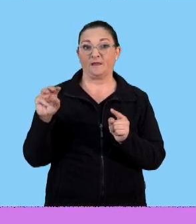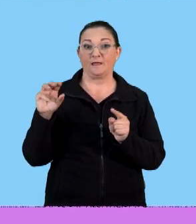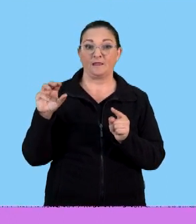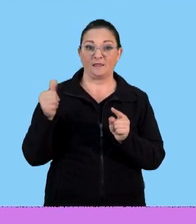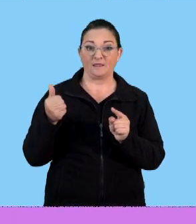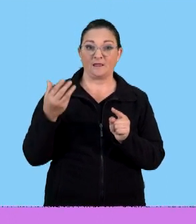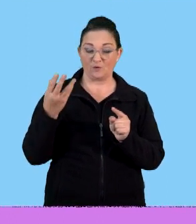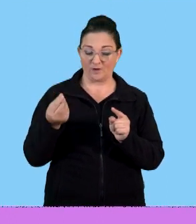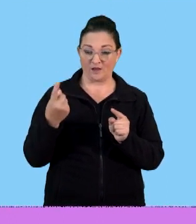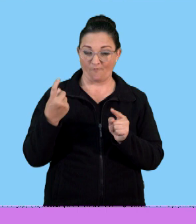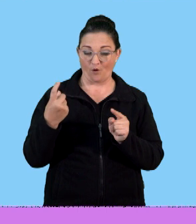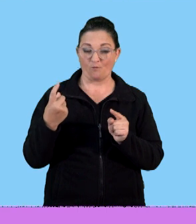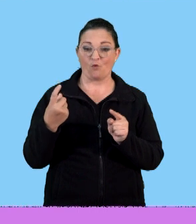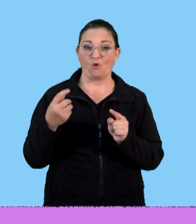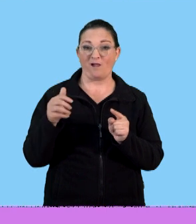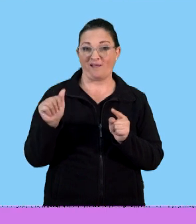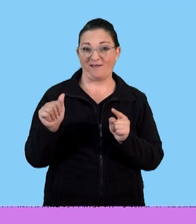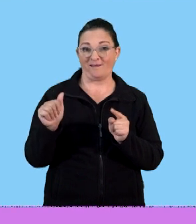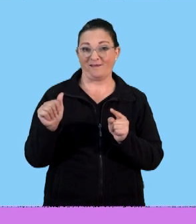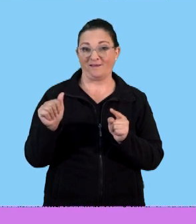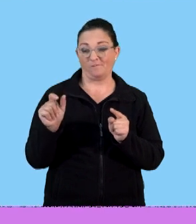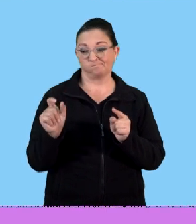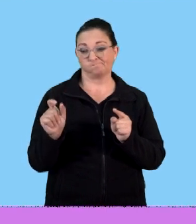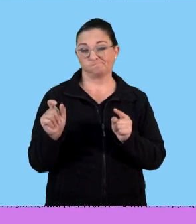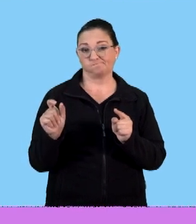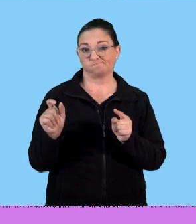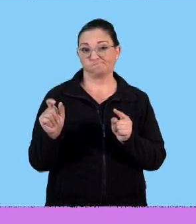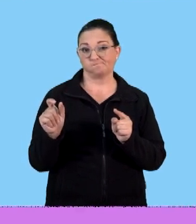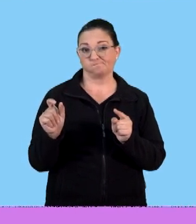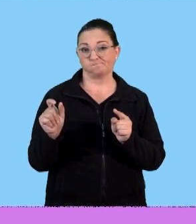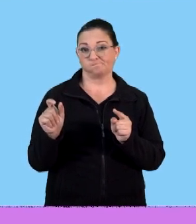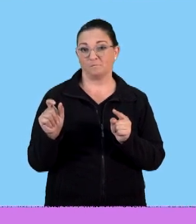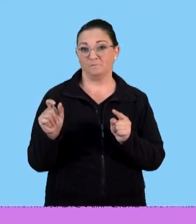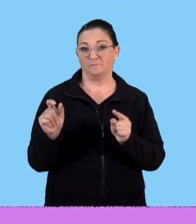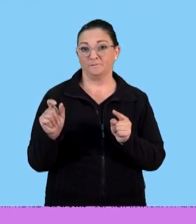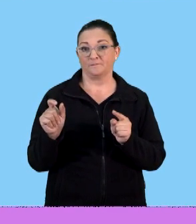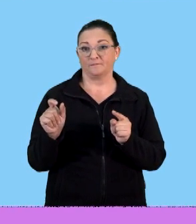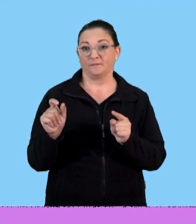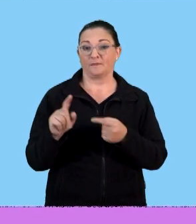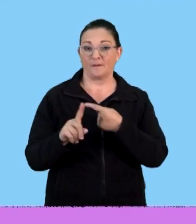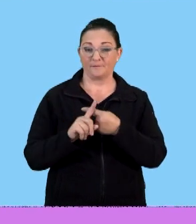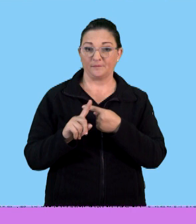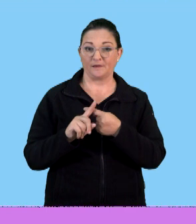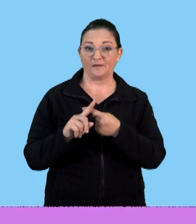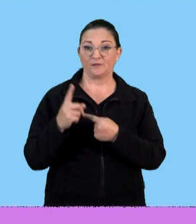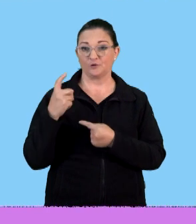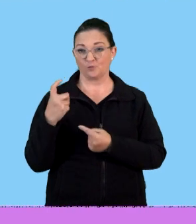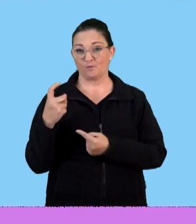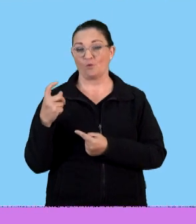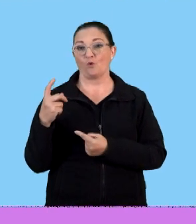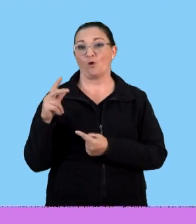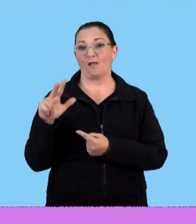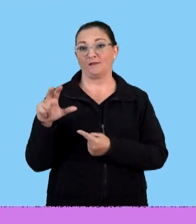millimeters. We are clear? And then we have another A right there at the end, this one there. Guys, let's quickly go back. There we go, plus